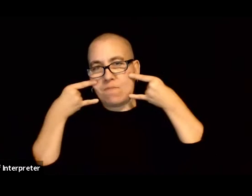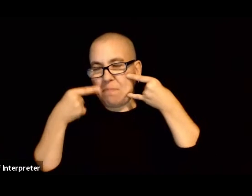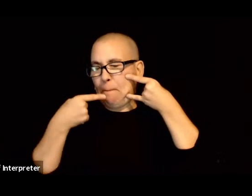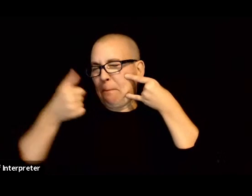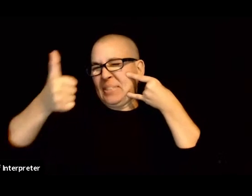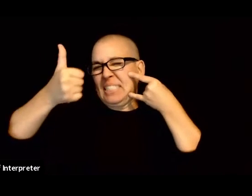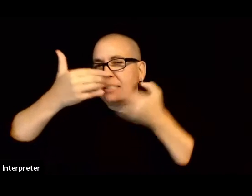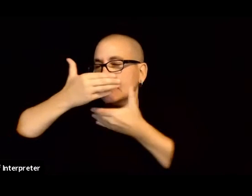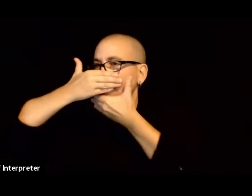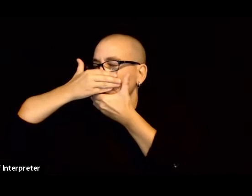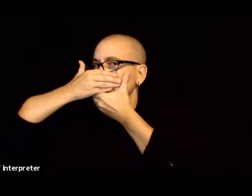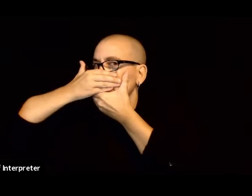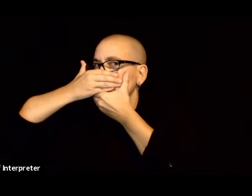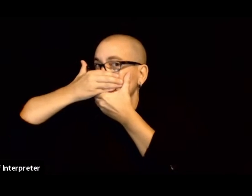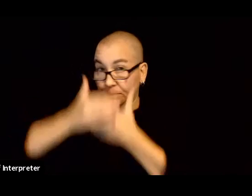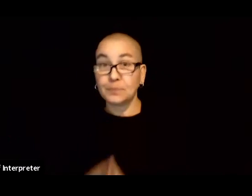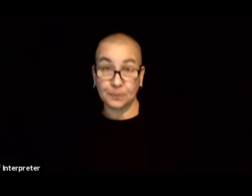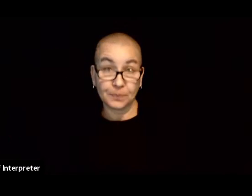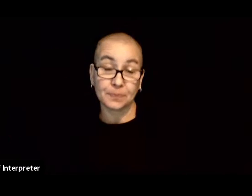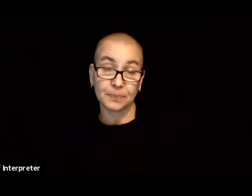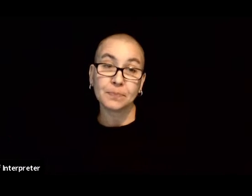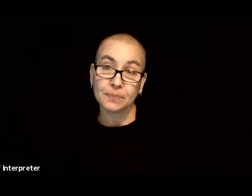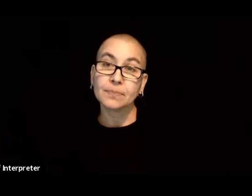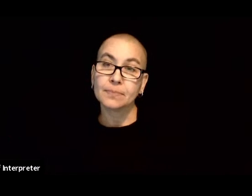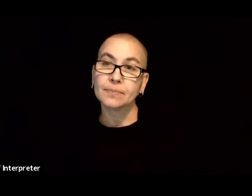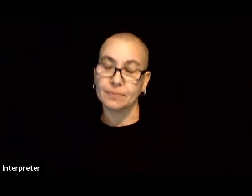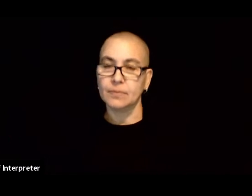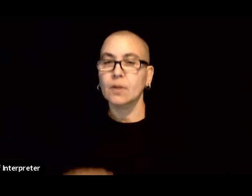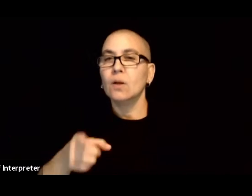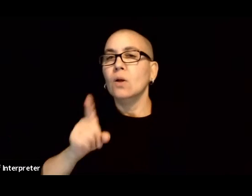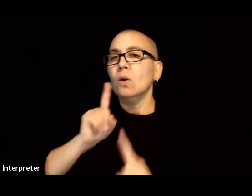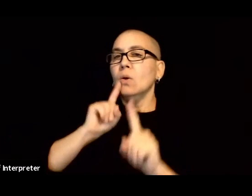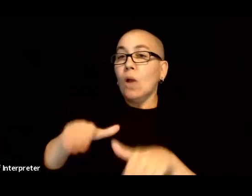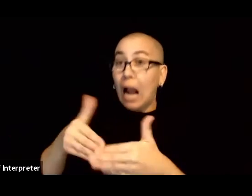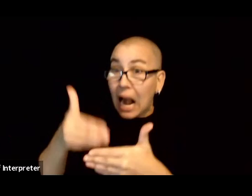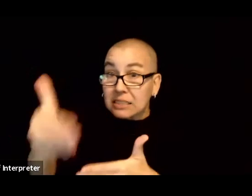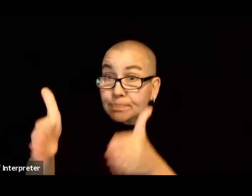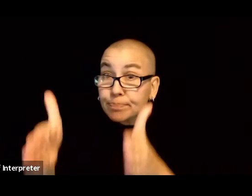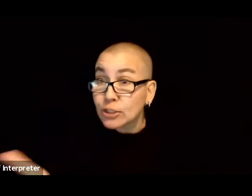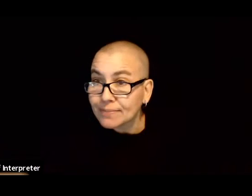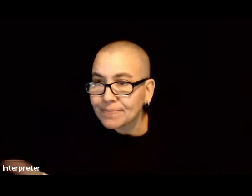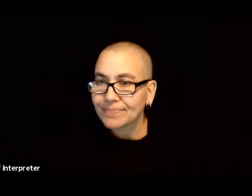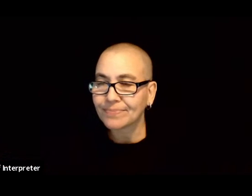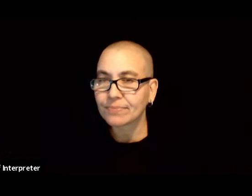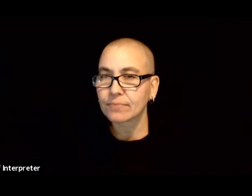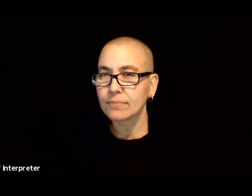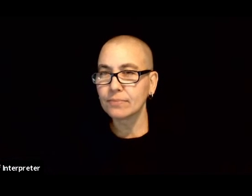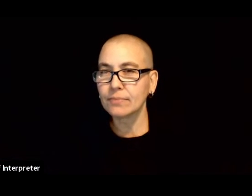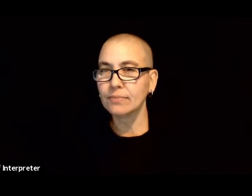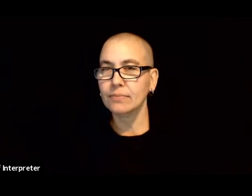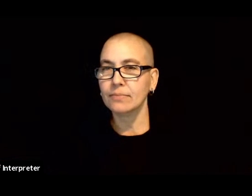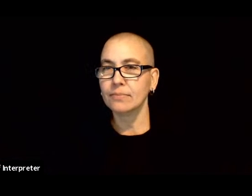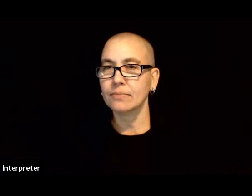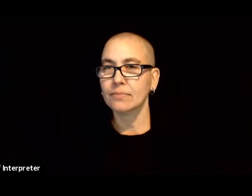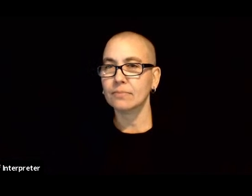Next question comes from the line of Mohammed Kali from Somali American Radio. Your line is now